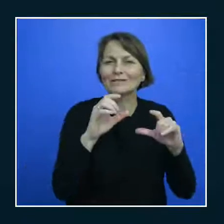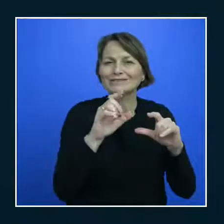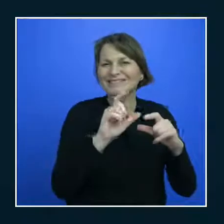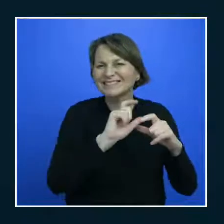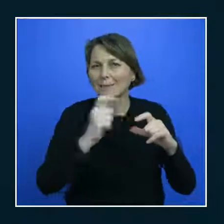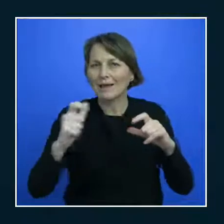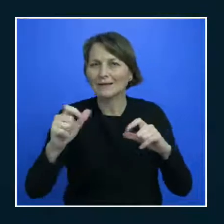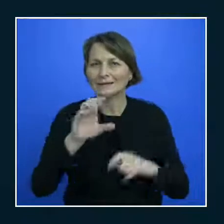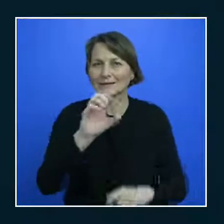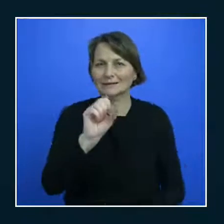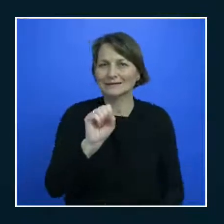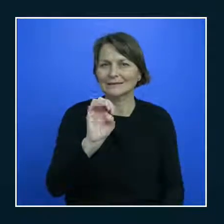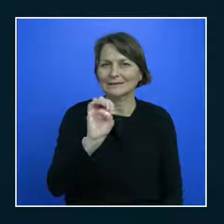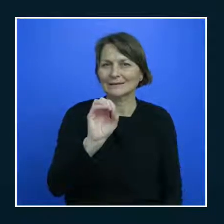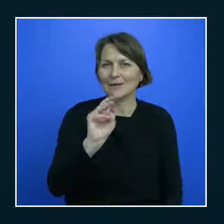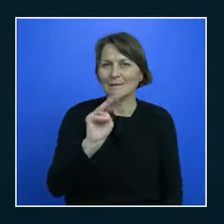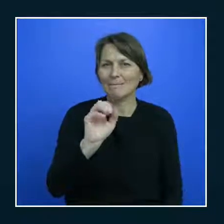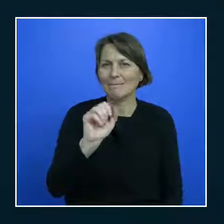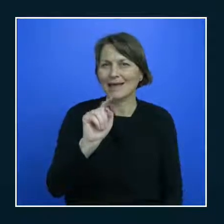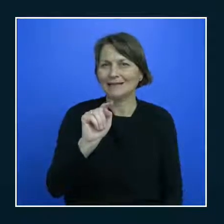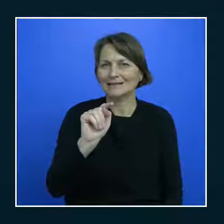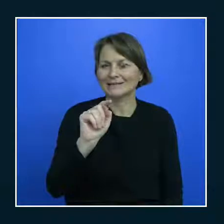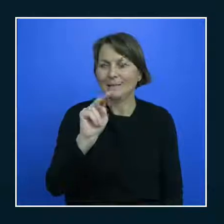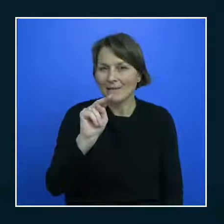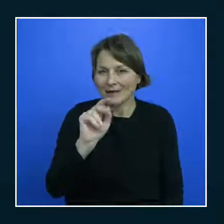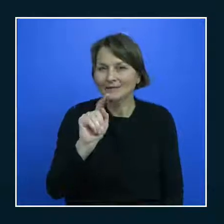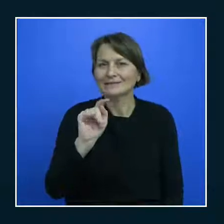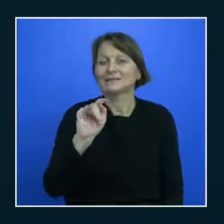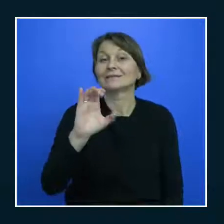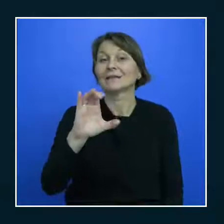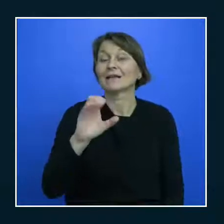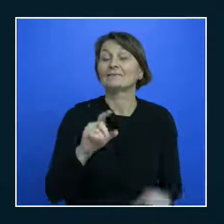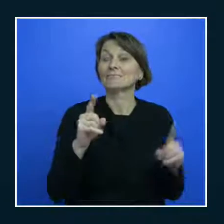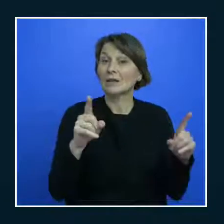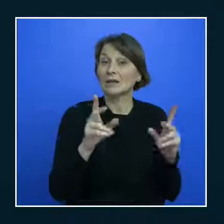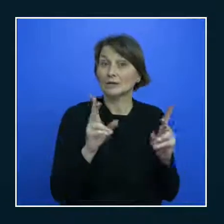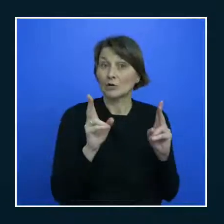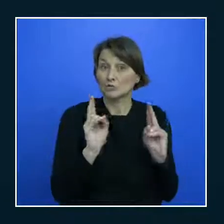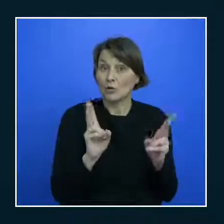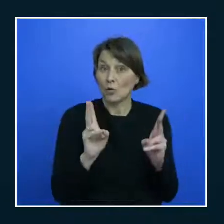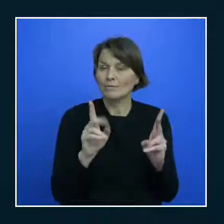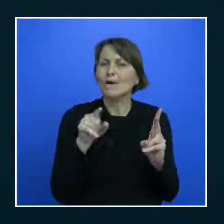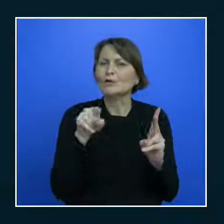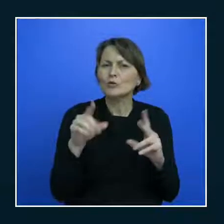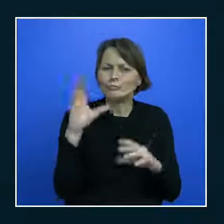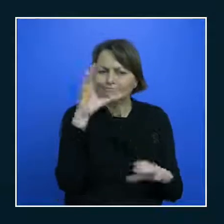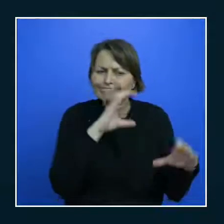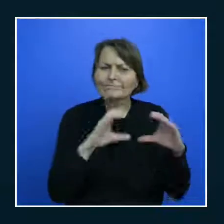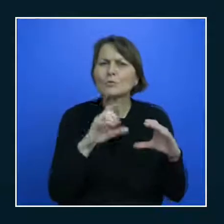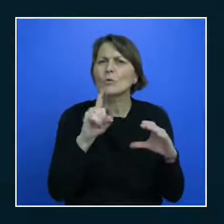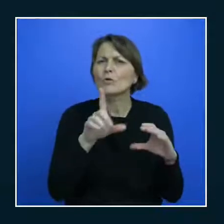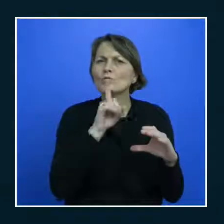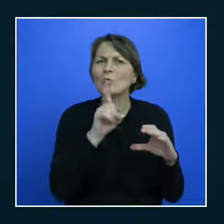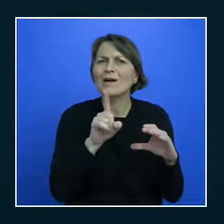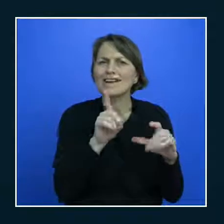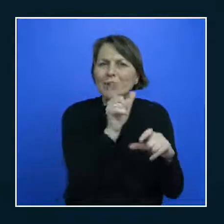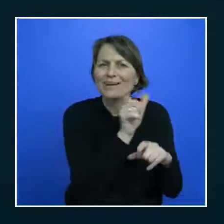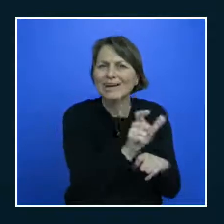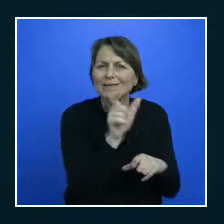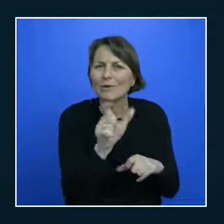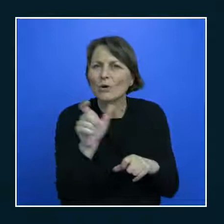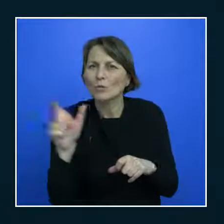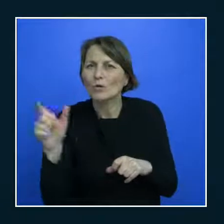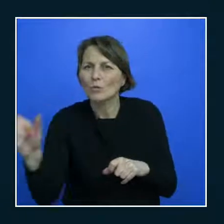regular search, it's based on what's called a lexical analysis. So basically, when you put a word in,